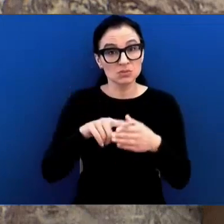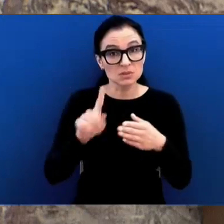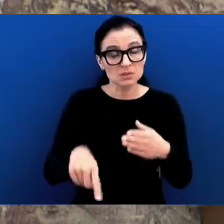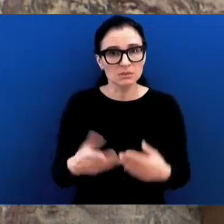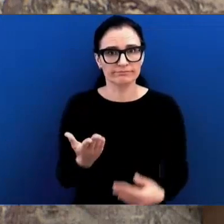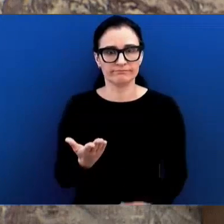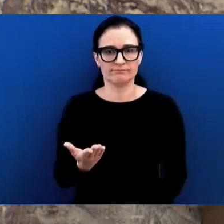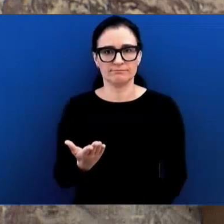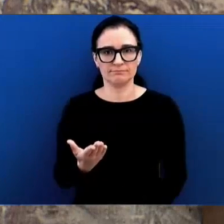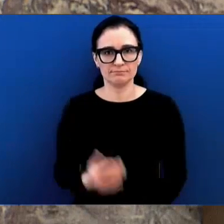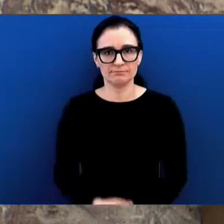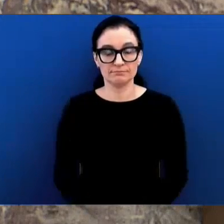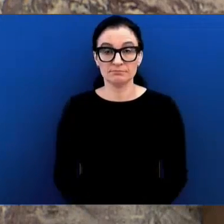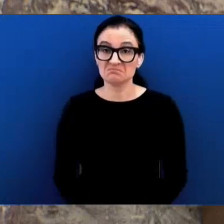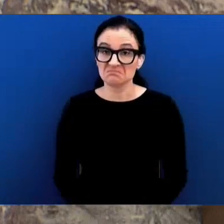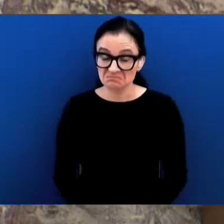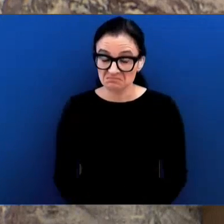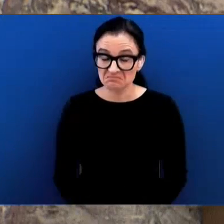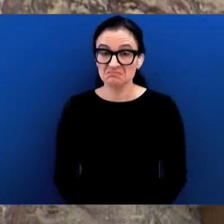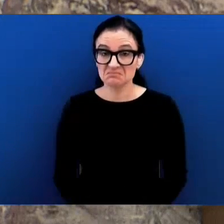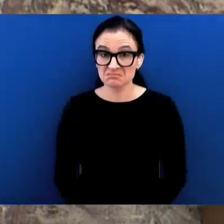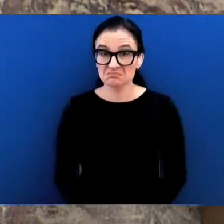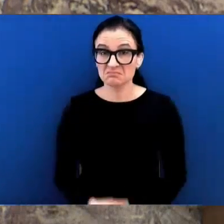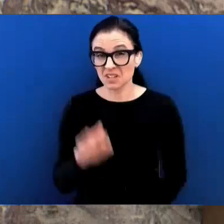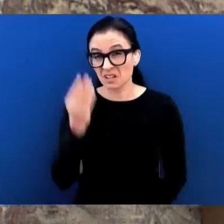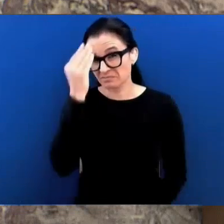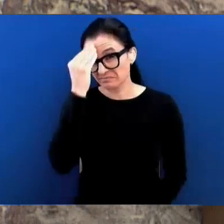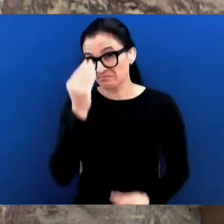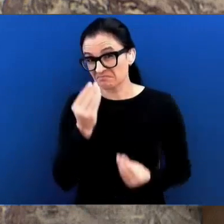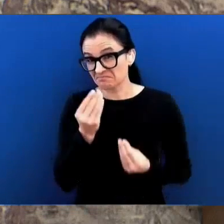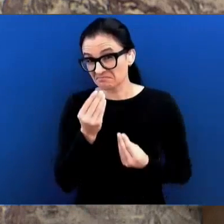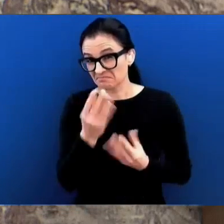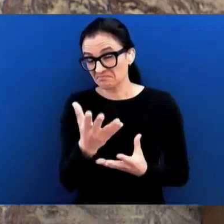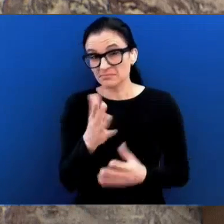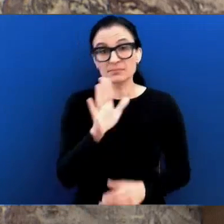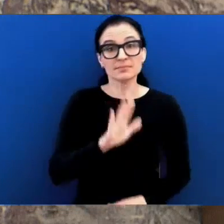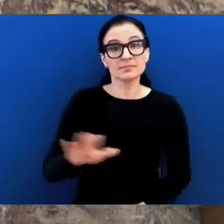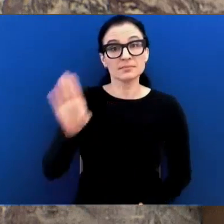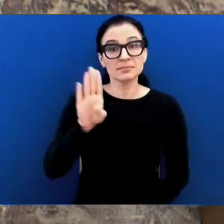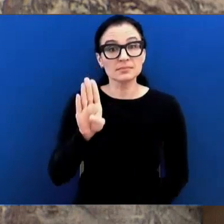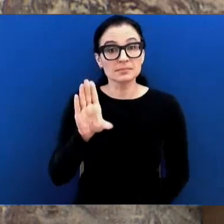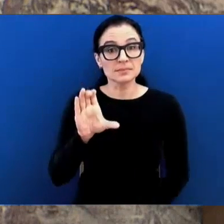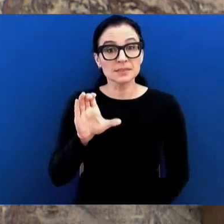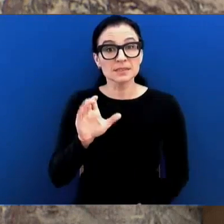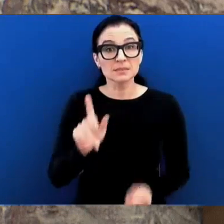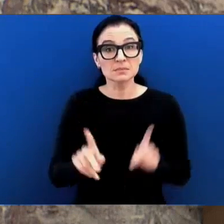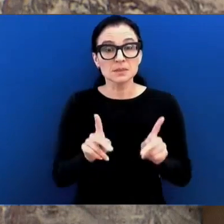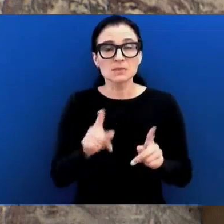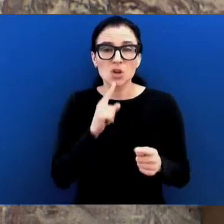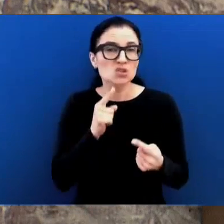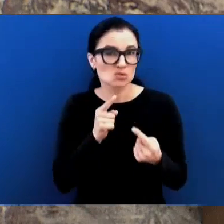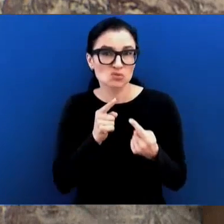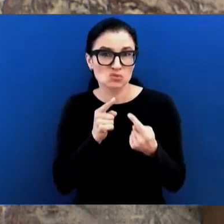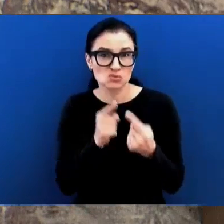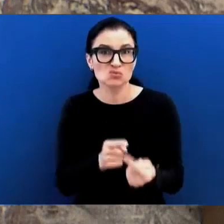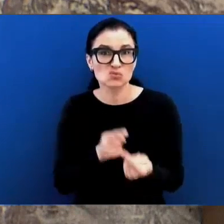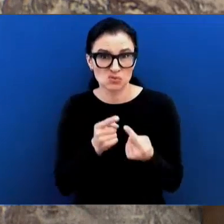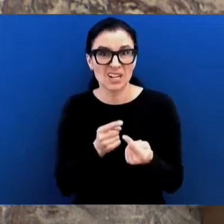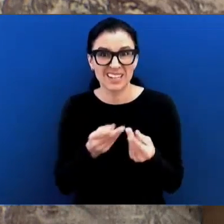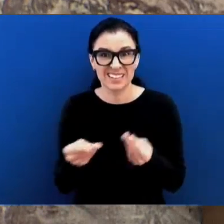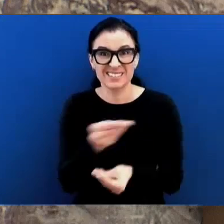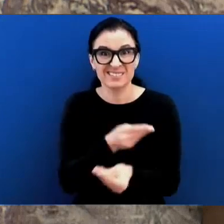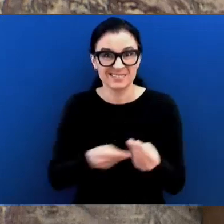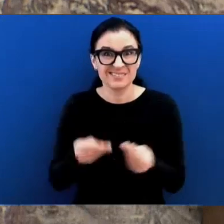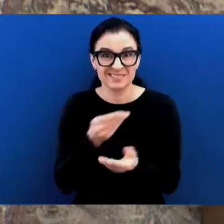government, across BC, people are struggling to make ends meet. This is the reality for Anita Lau, and I quote,